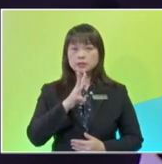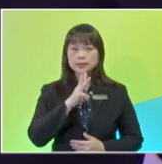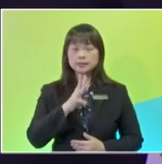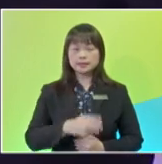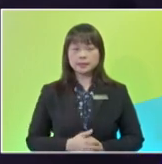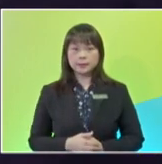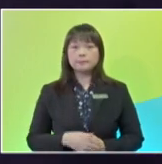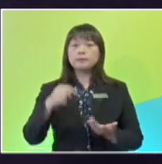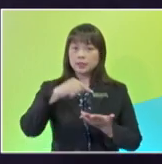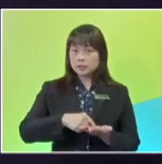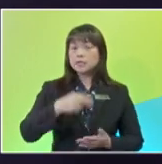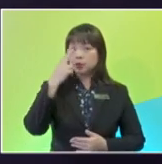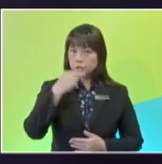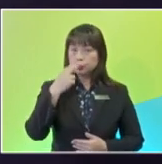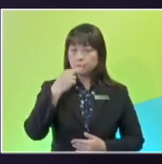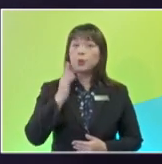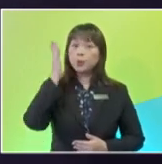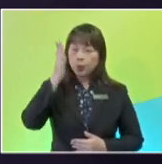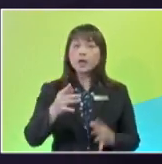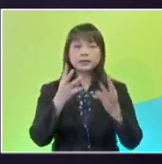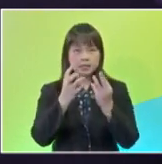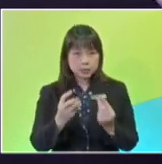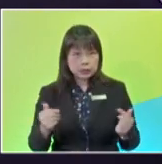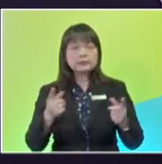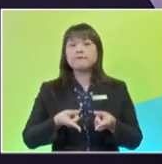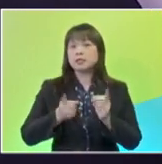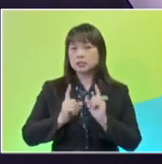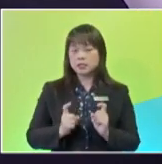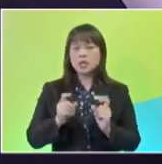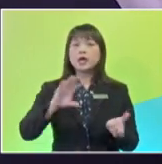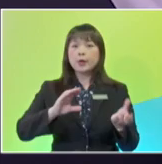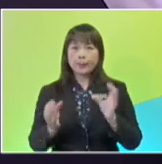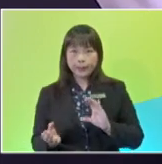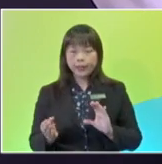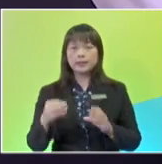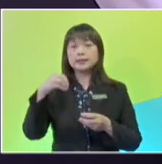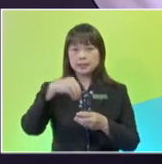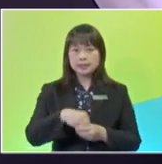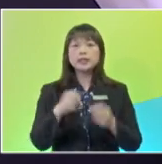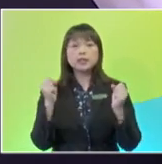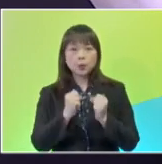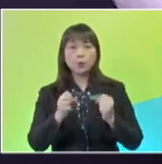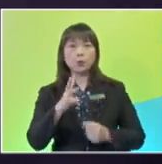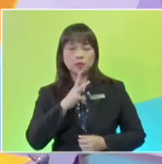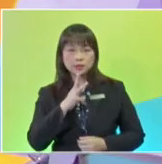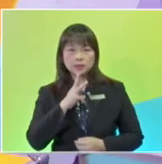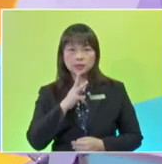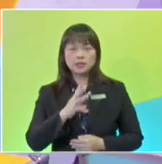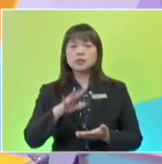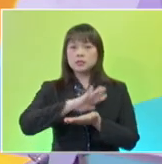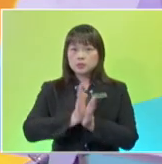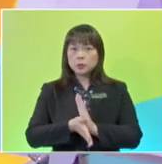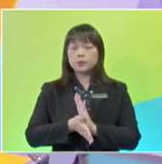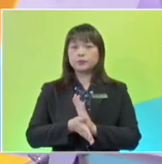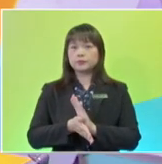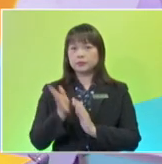this sugar will dissolve faster compared to inside the cold water. Okay. Okay. All so right. This is in hot water,